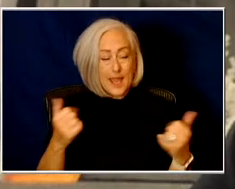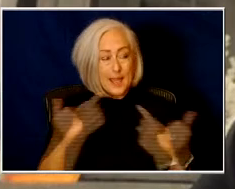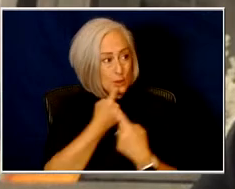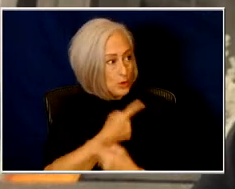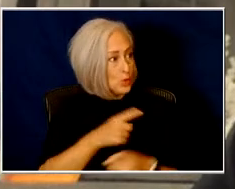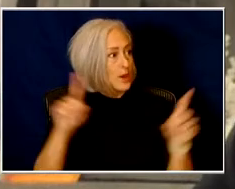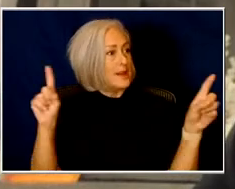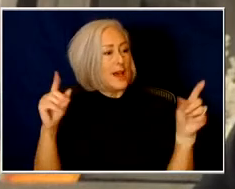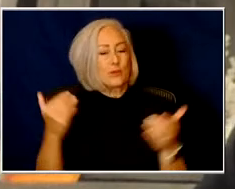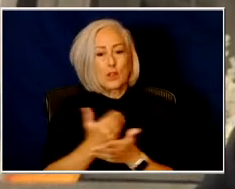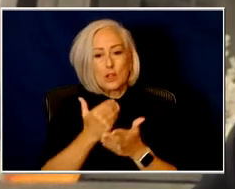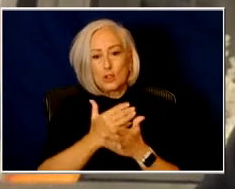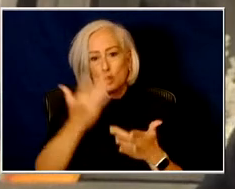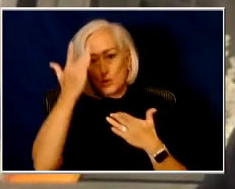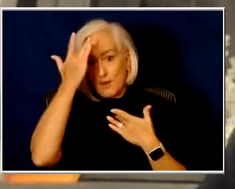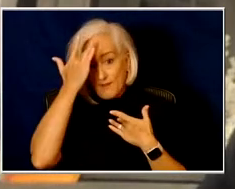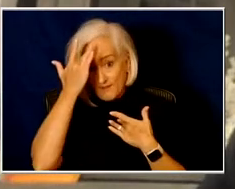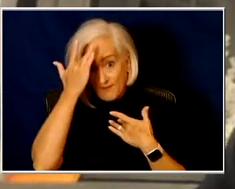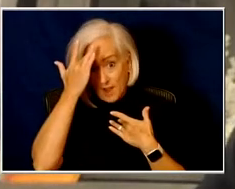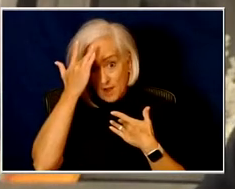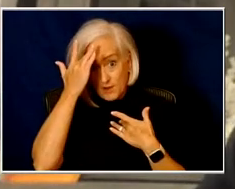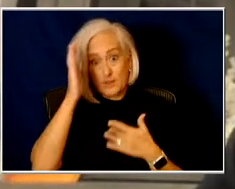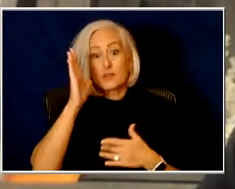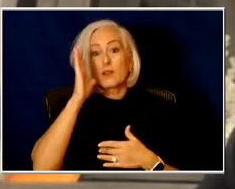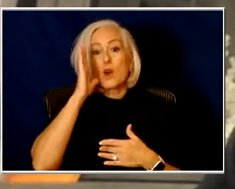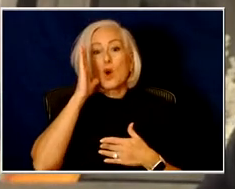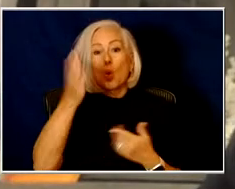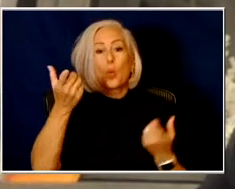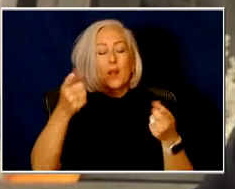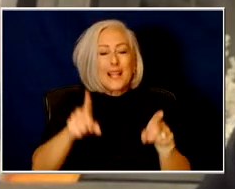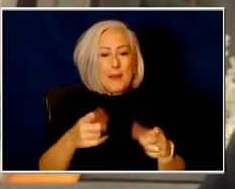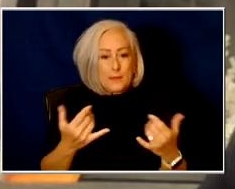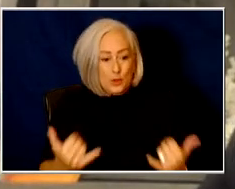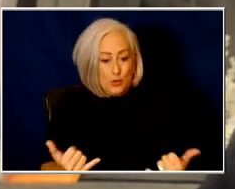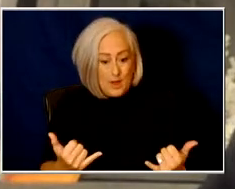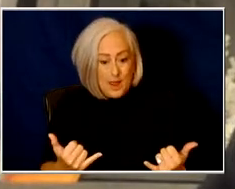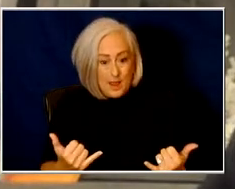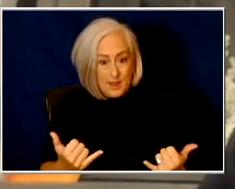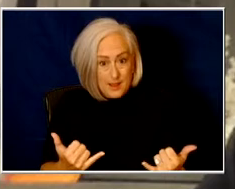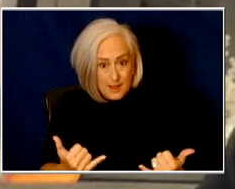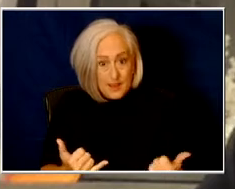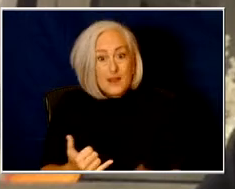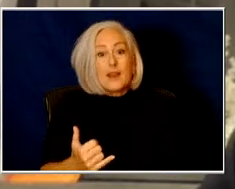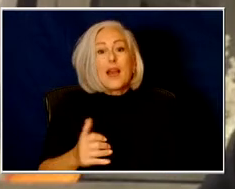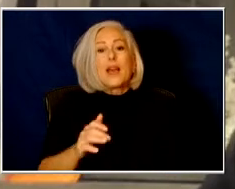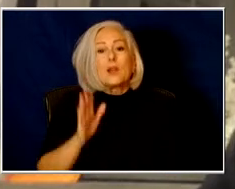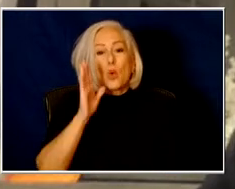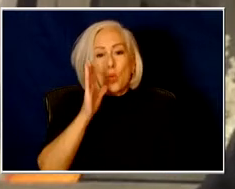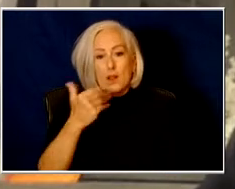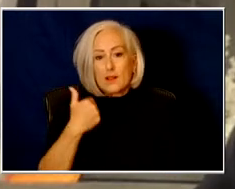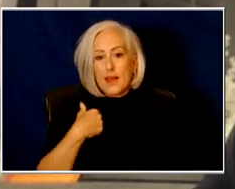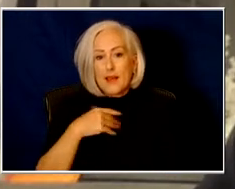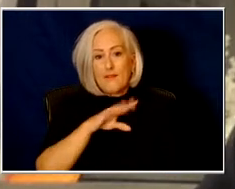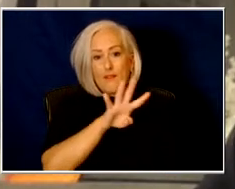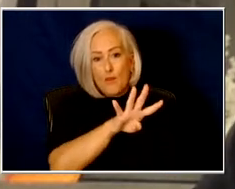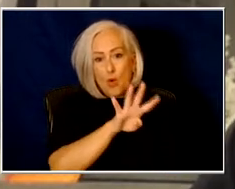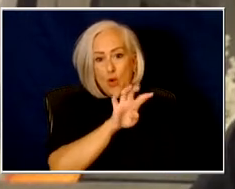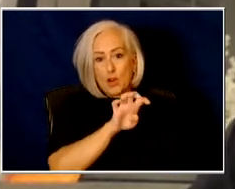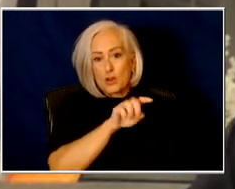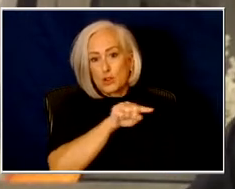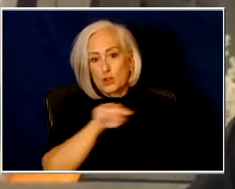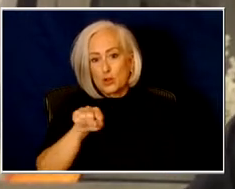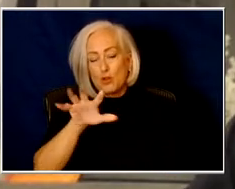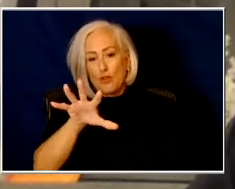it was expected to take four to five hundred uh people uh deaths per day you can only imagine